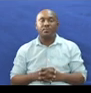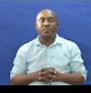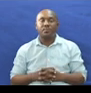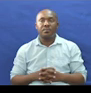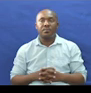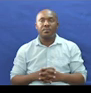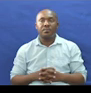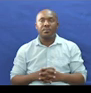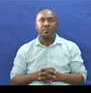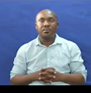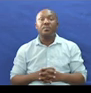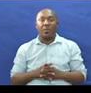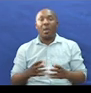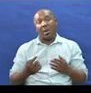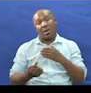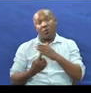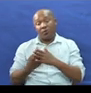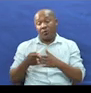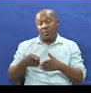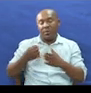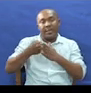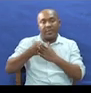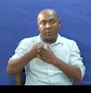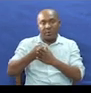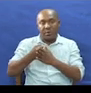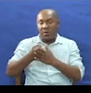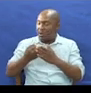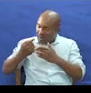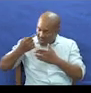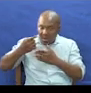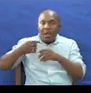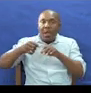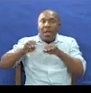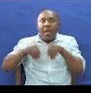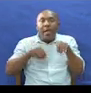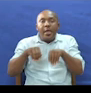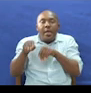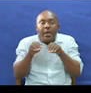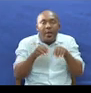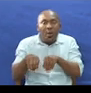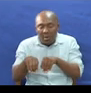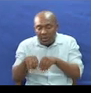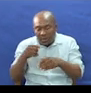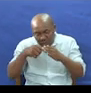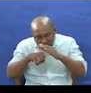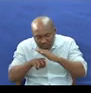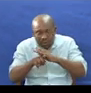Another sentence from the story. He walked past the tunnel and went back home.